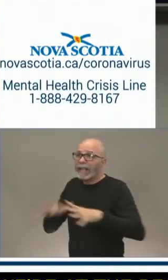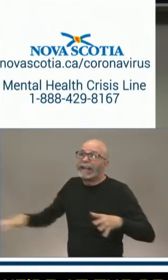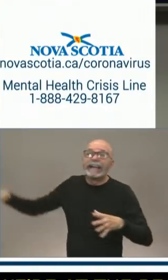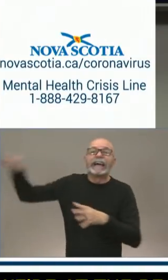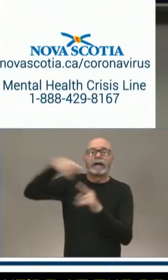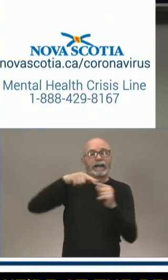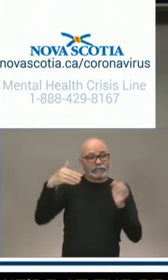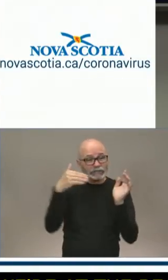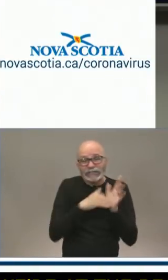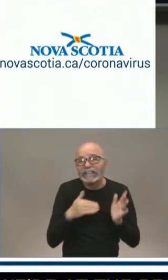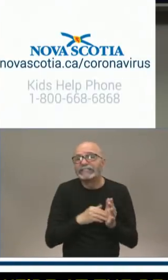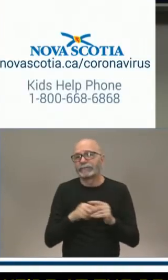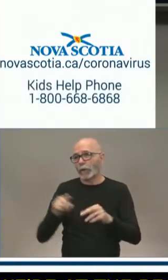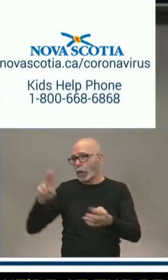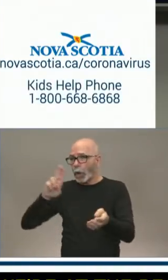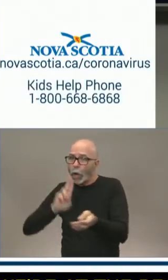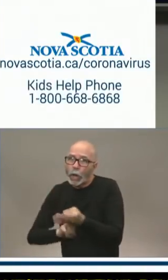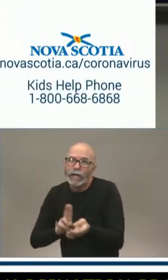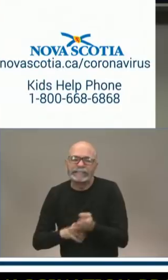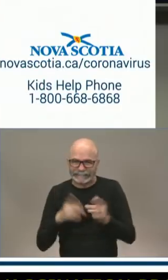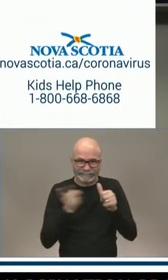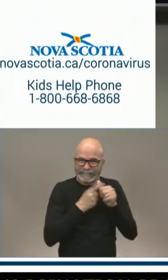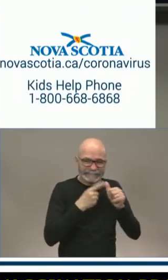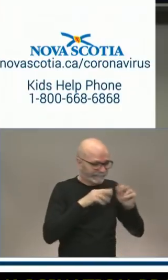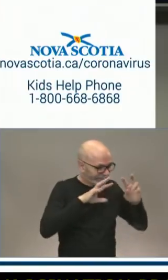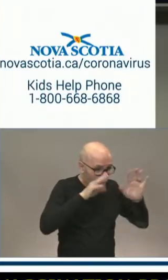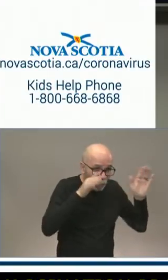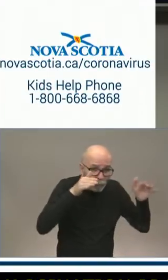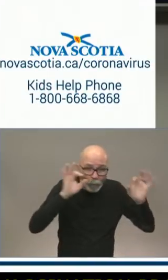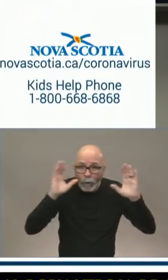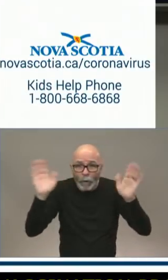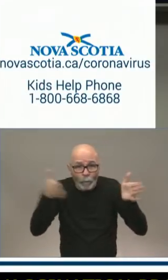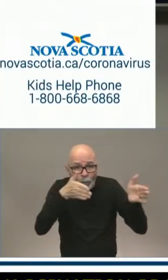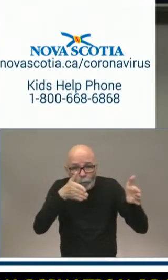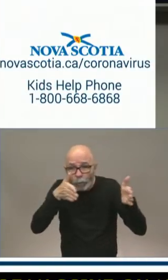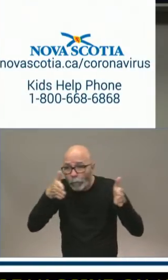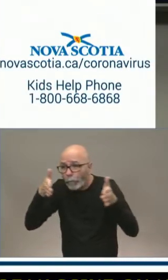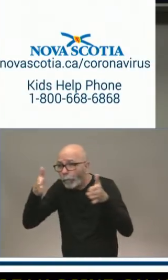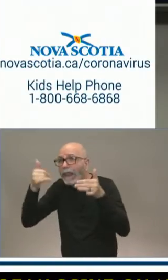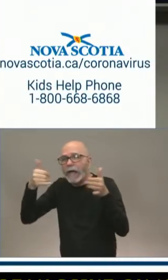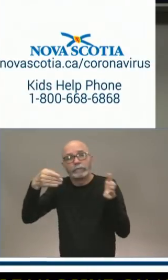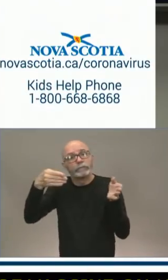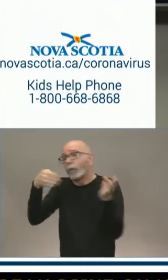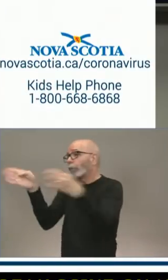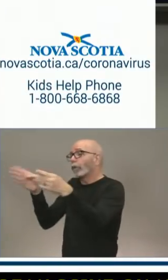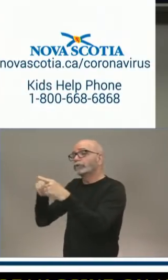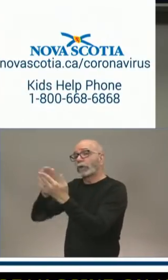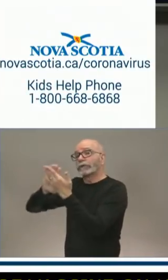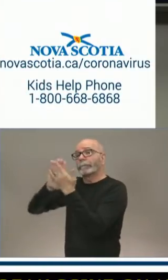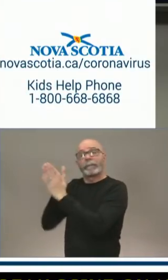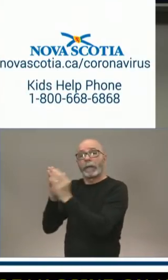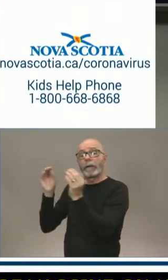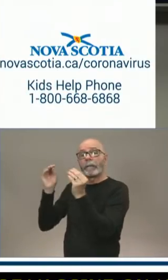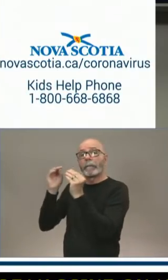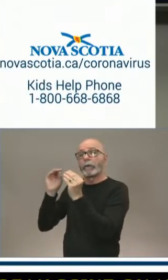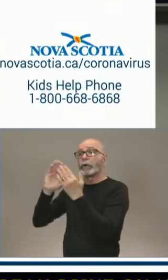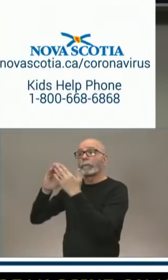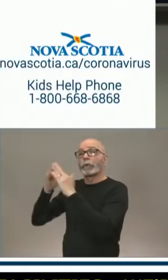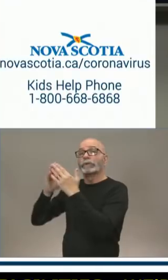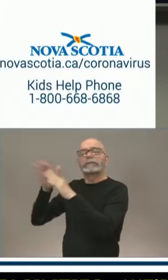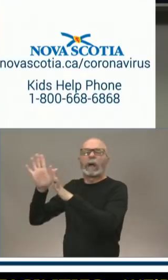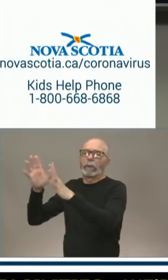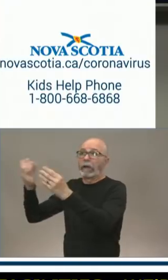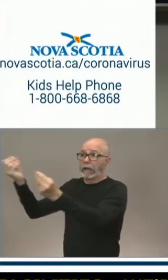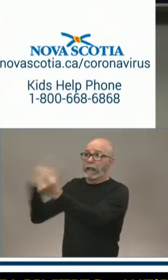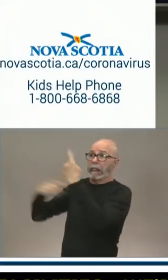care facilities, and we're just now starting to roll it out into communities. So things like the question you're asking, there'll be lots more information to come in the coming weeks.